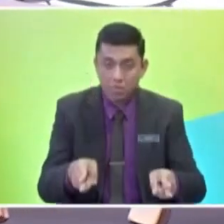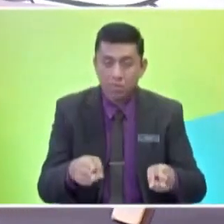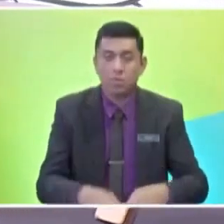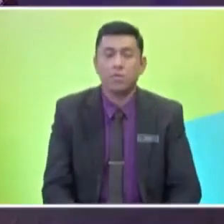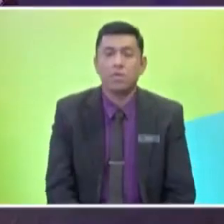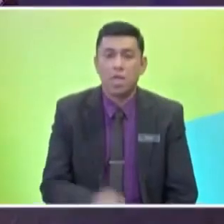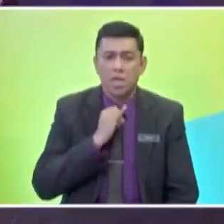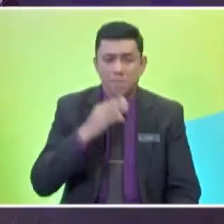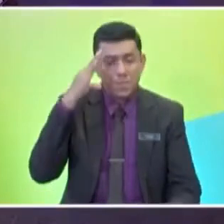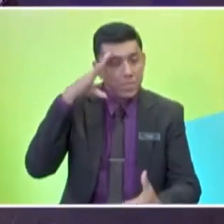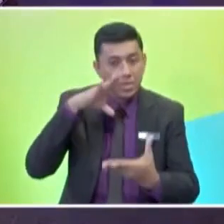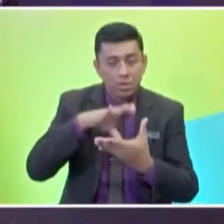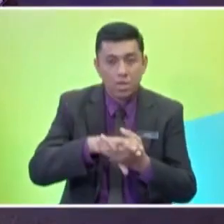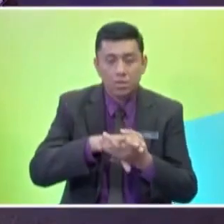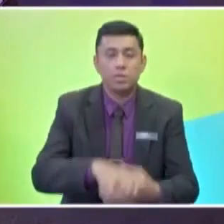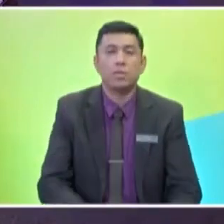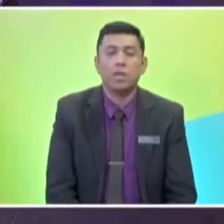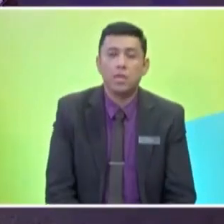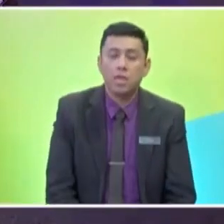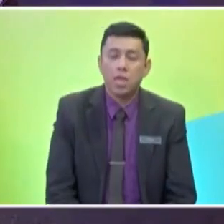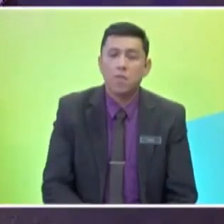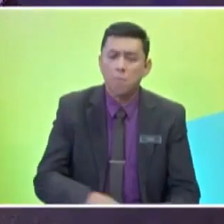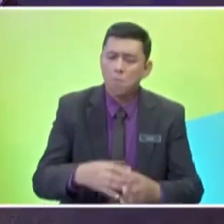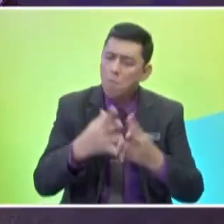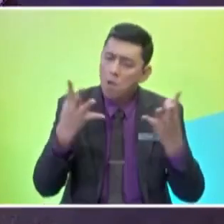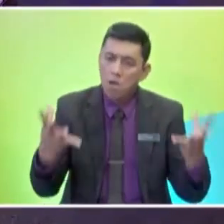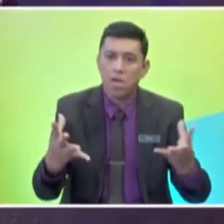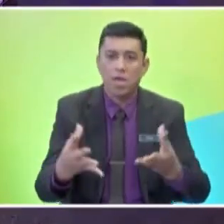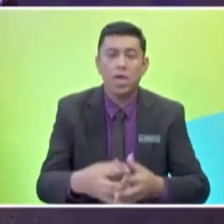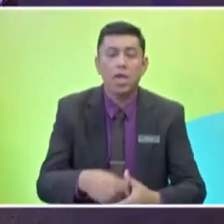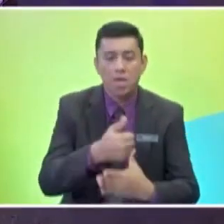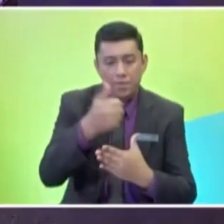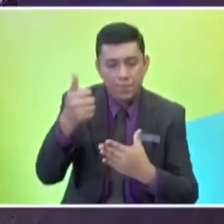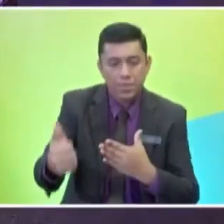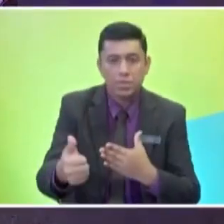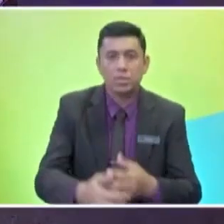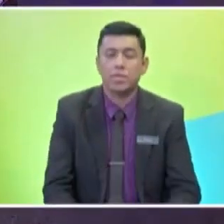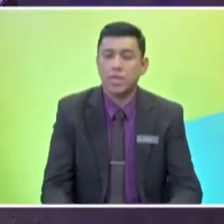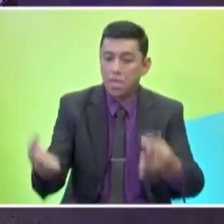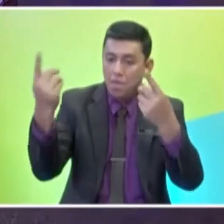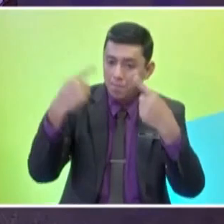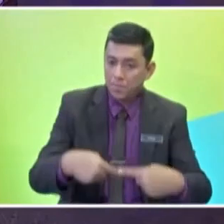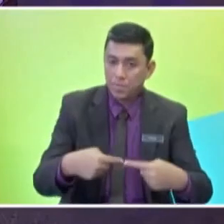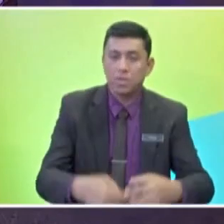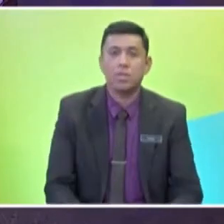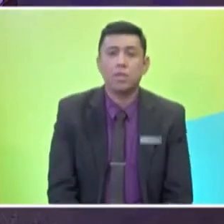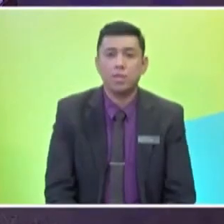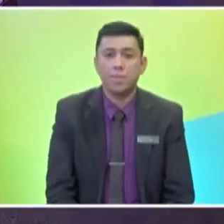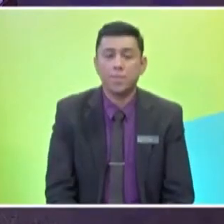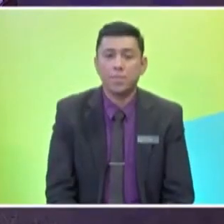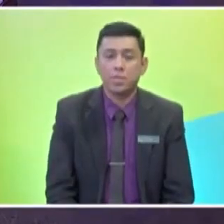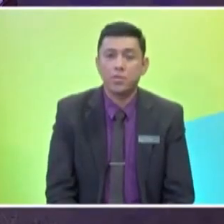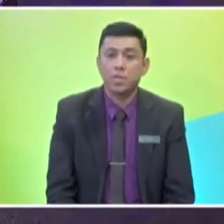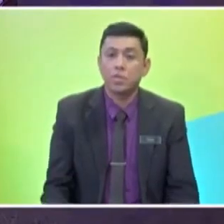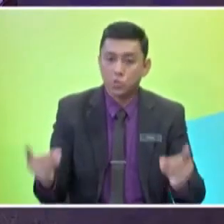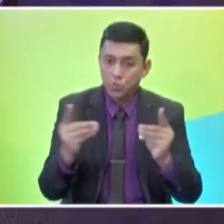I believe we're learning more after this fun, interesting activities coming after this. So we'll be right back and